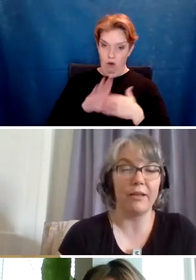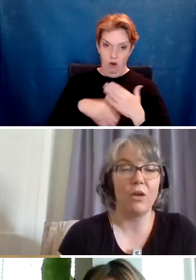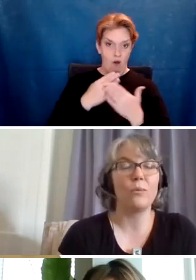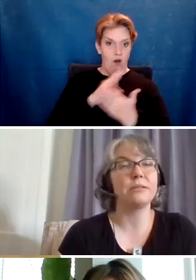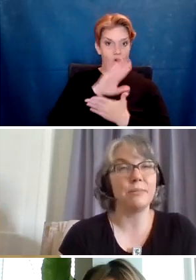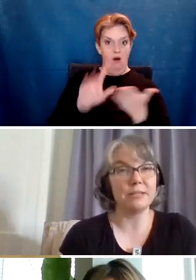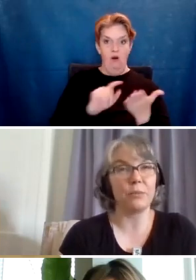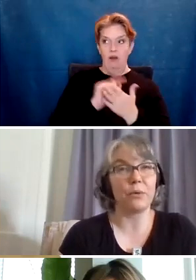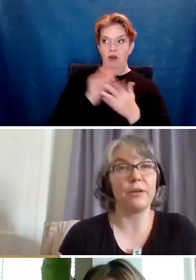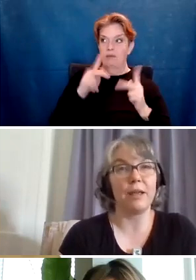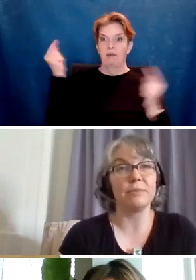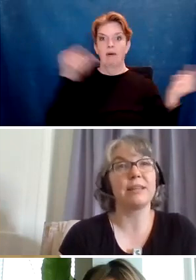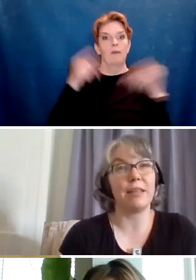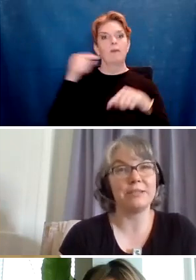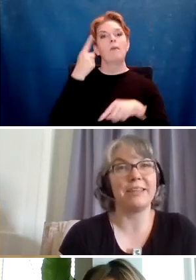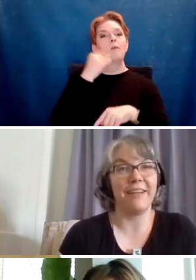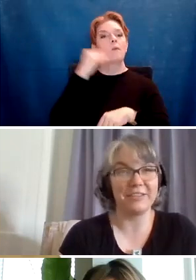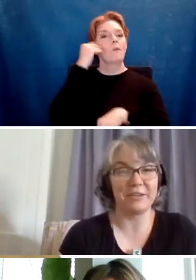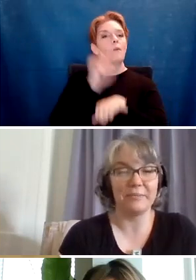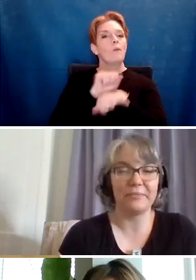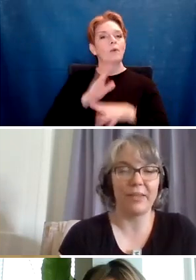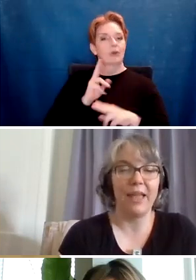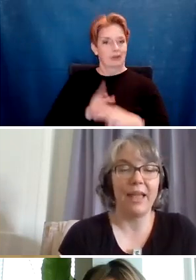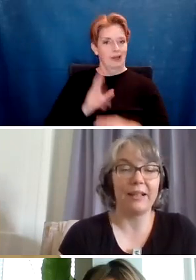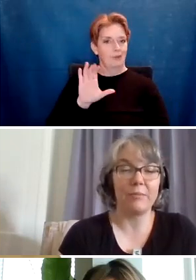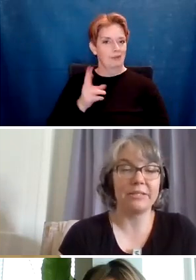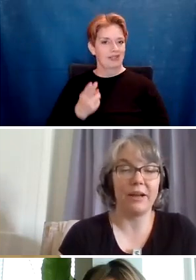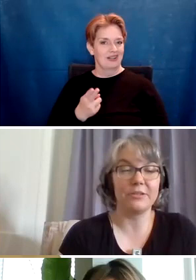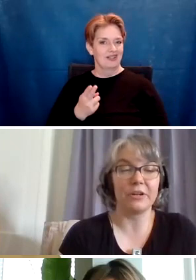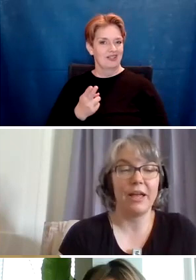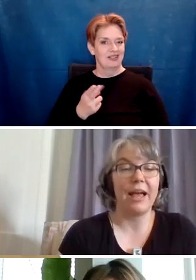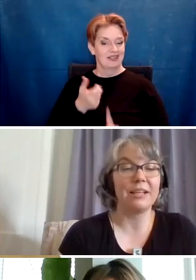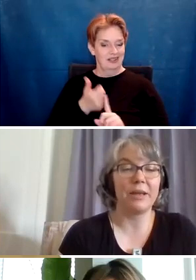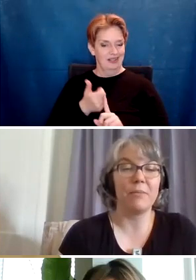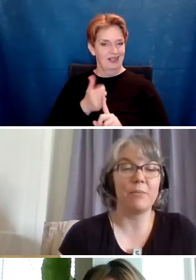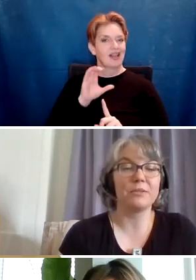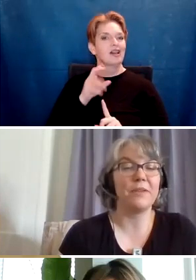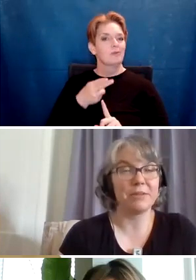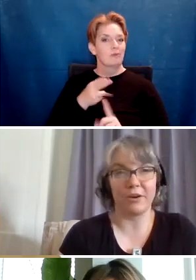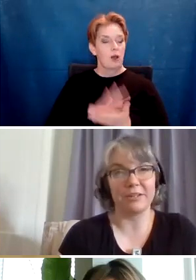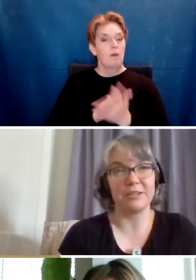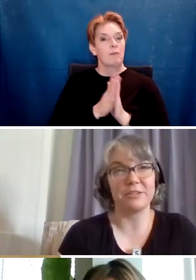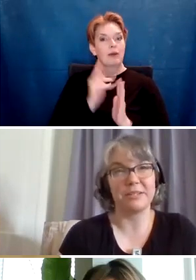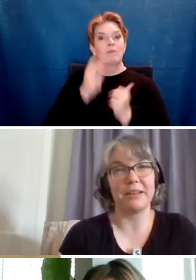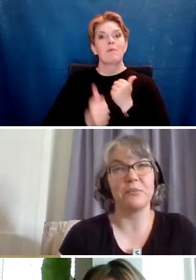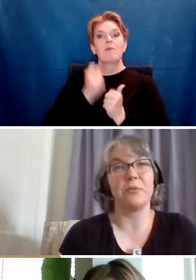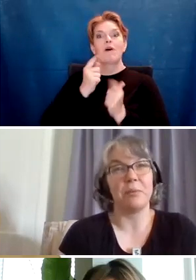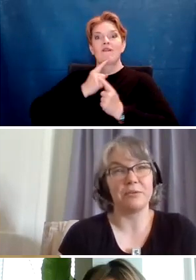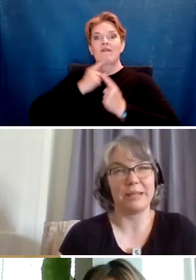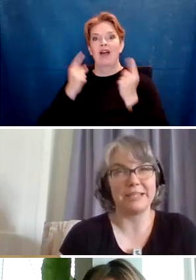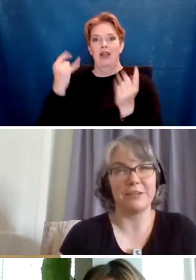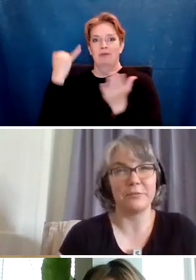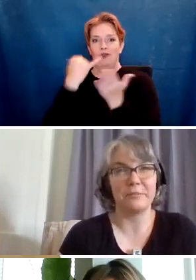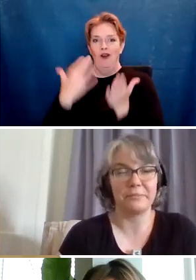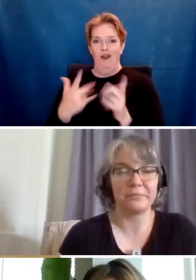era, was a domestic worker named Clementine Hunter. And Clementine Hunter has become the most famous artist associated with